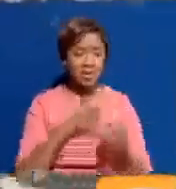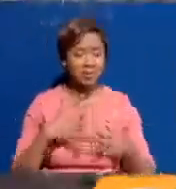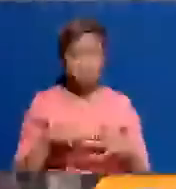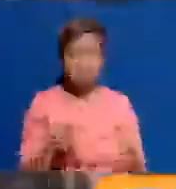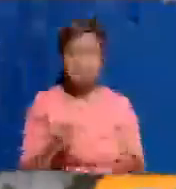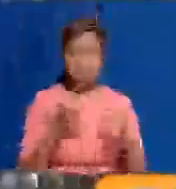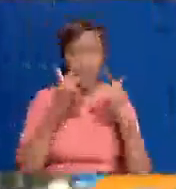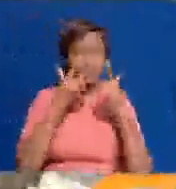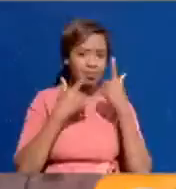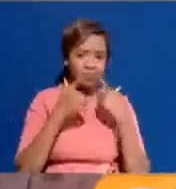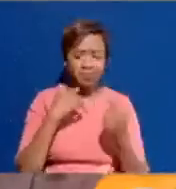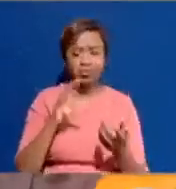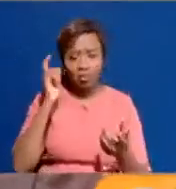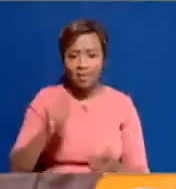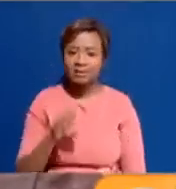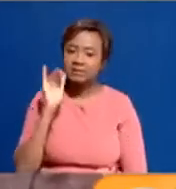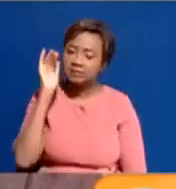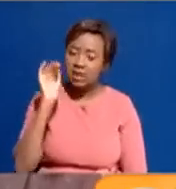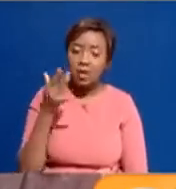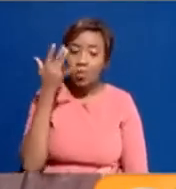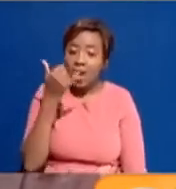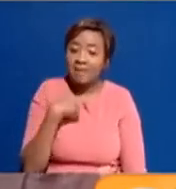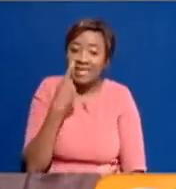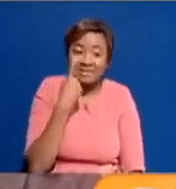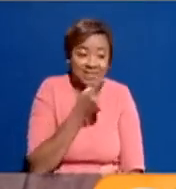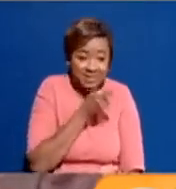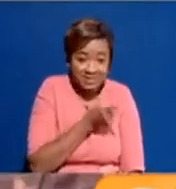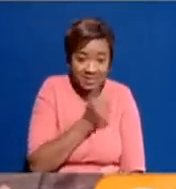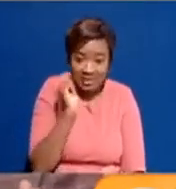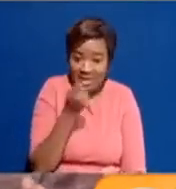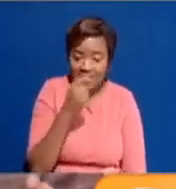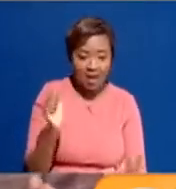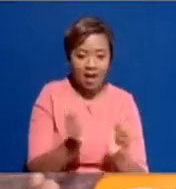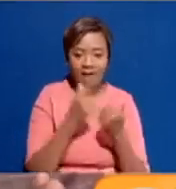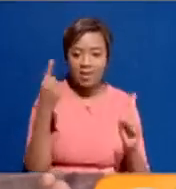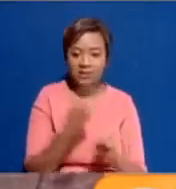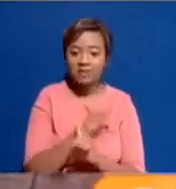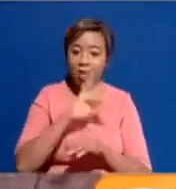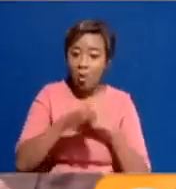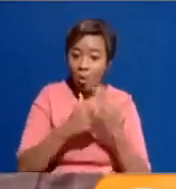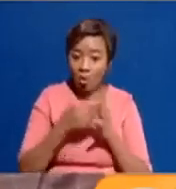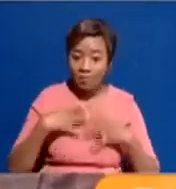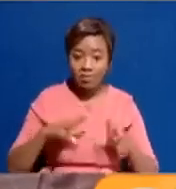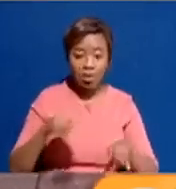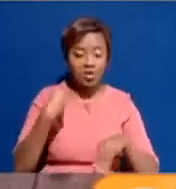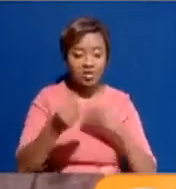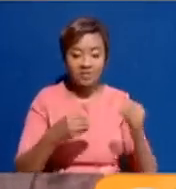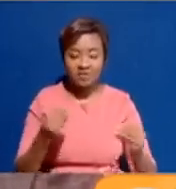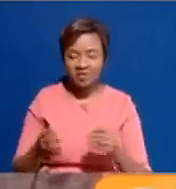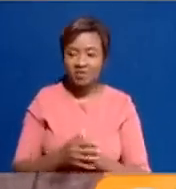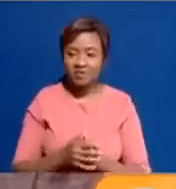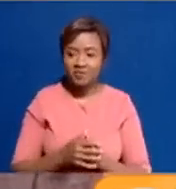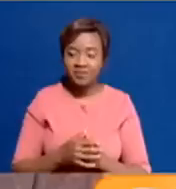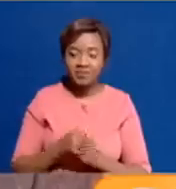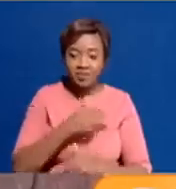Then we need accountability. What I've seen, this is not happening. All officers are given firearms, they carry live bullets, all